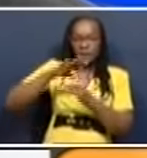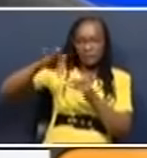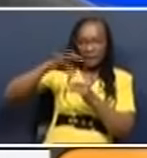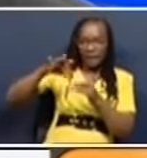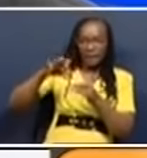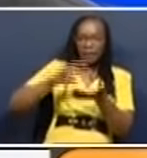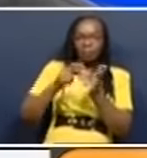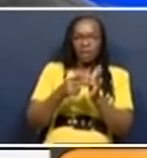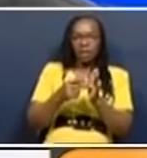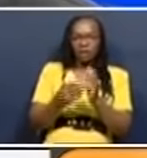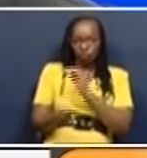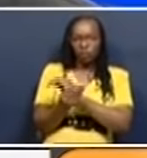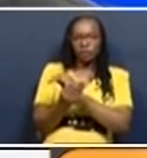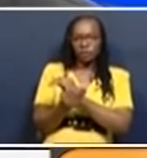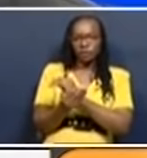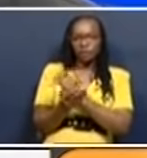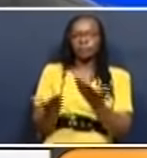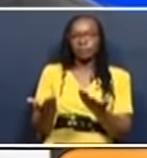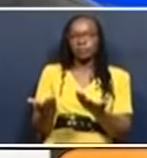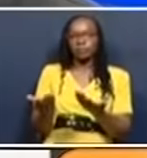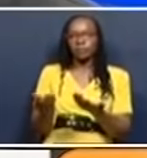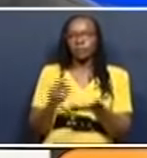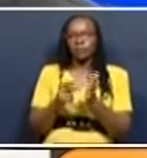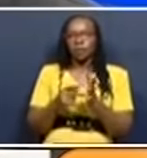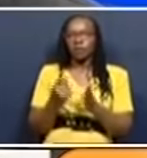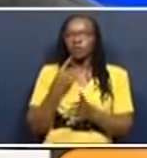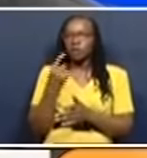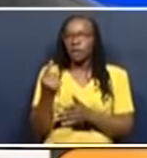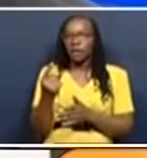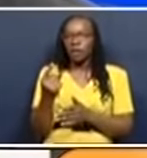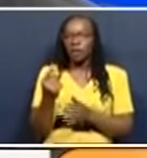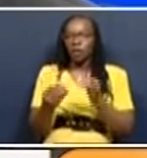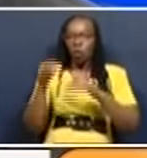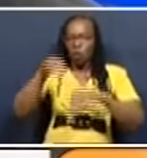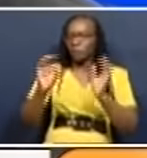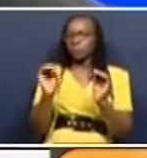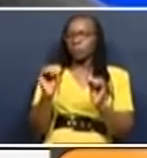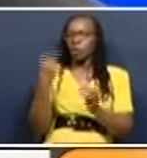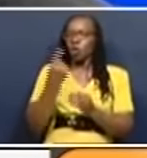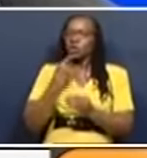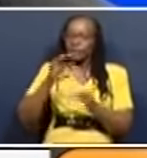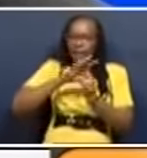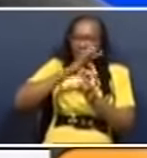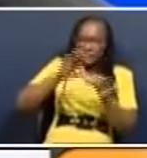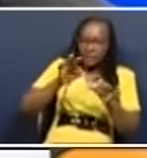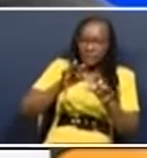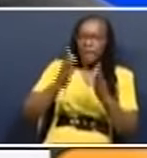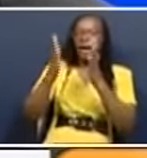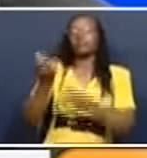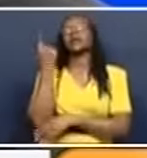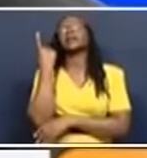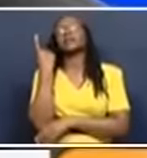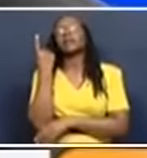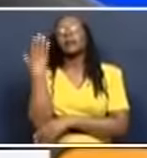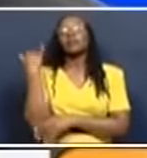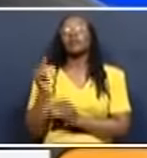kitu kidogo. You know, if you are not mentioning the word corruption. I remember moving to many places. I went to Kwale, to